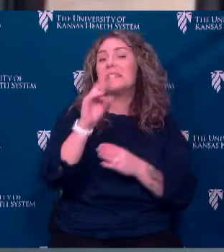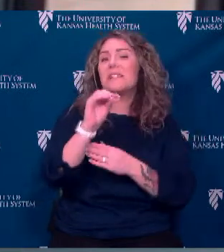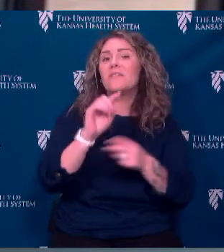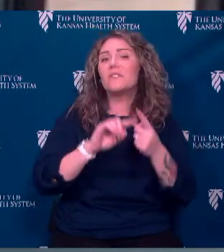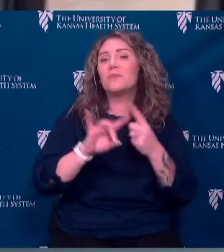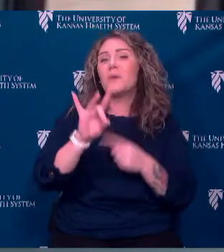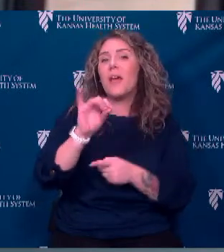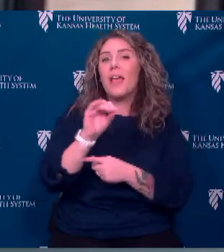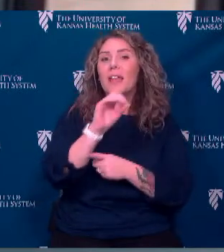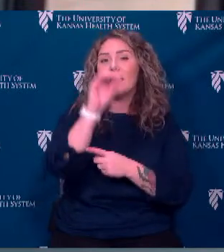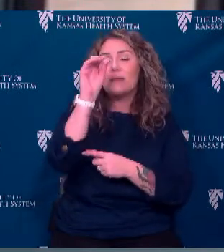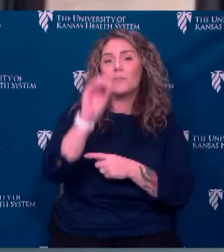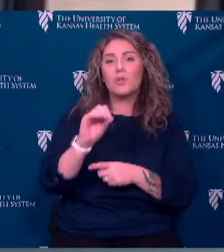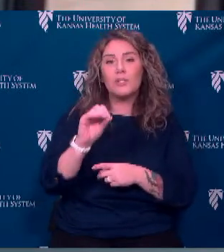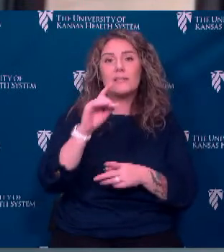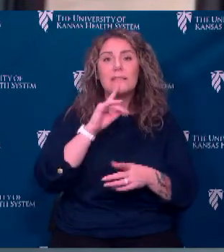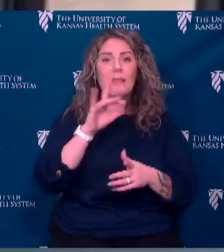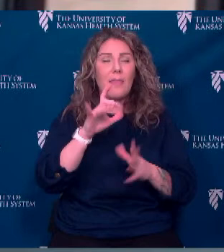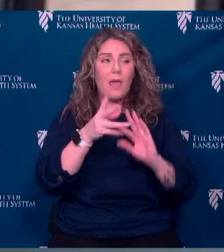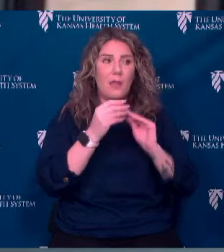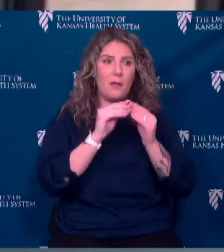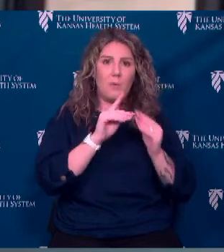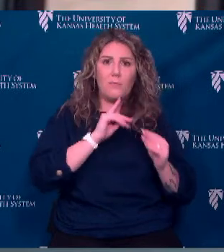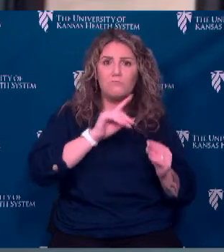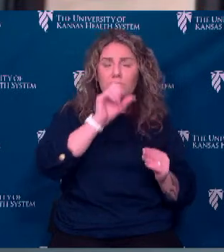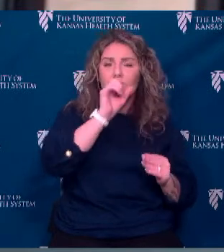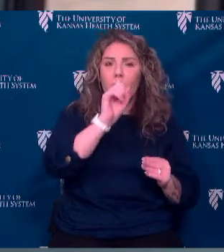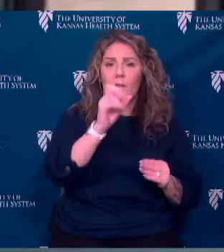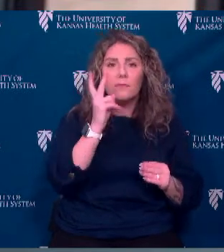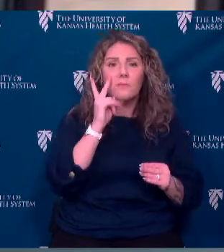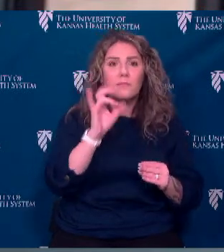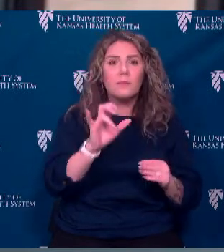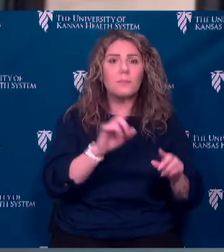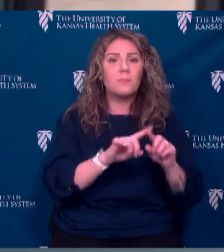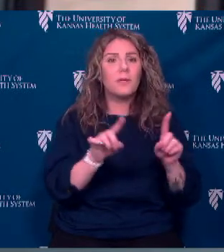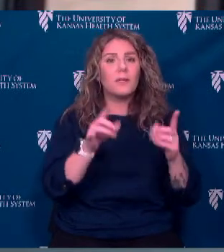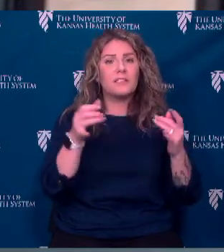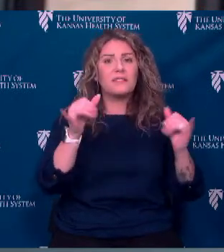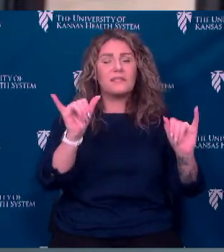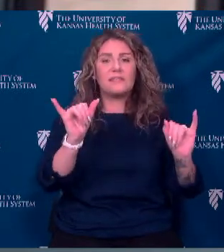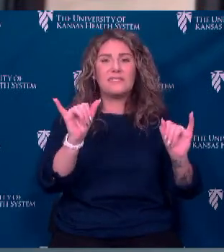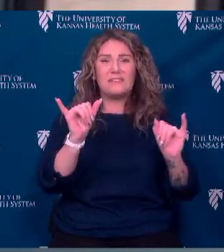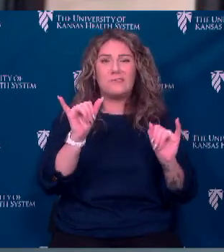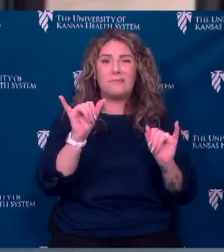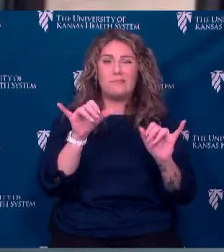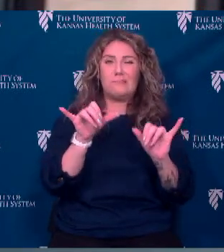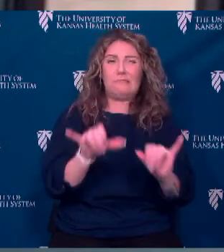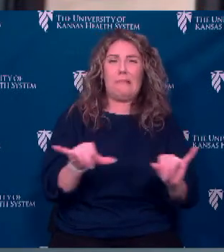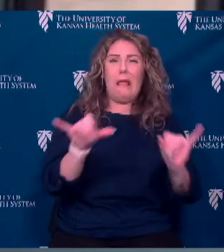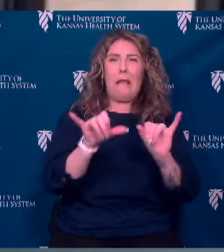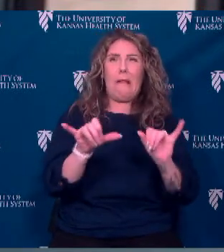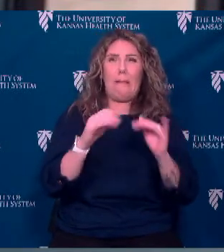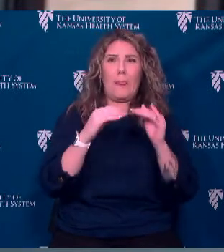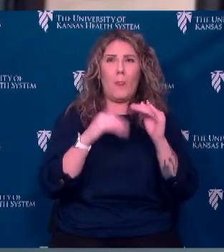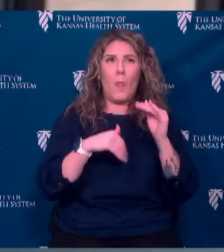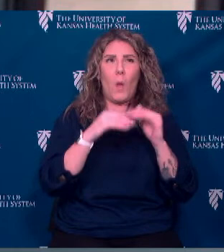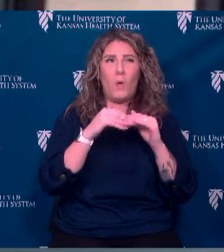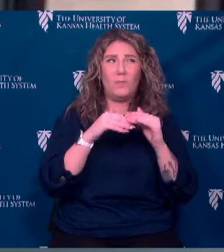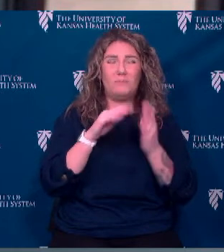was a number that I'd love to see, but we're still hovering in the low to mid 50%, which